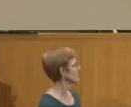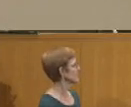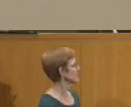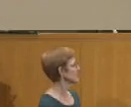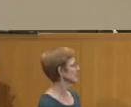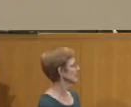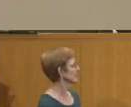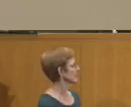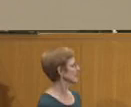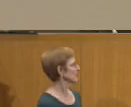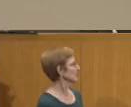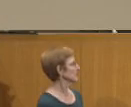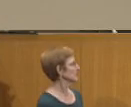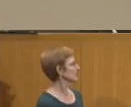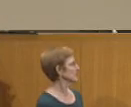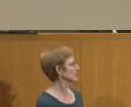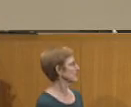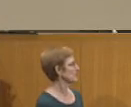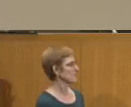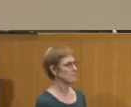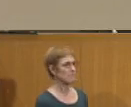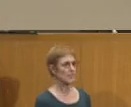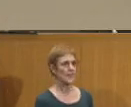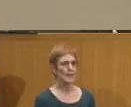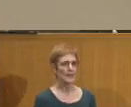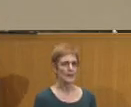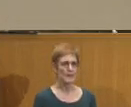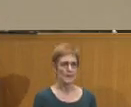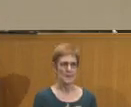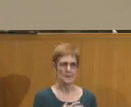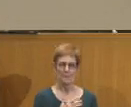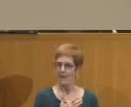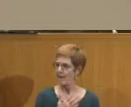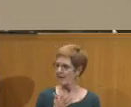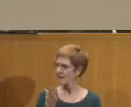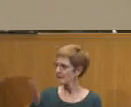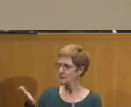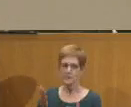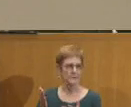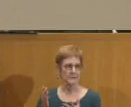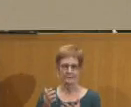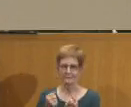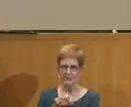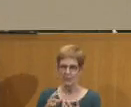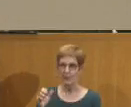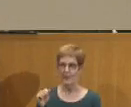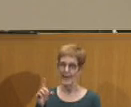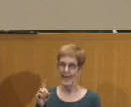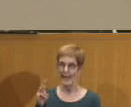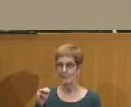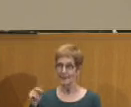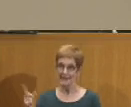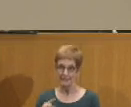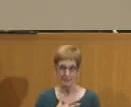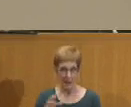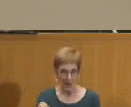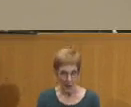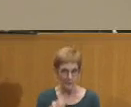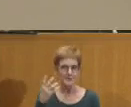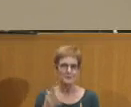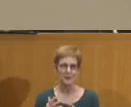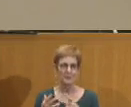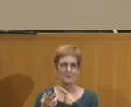always been my point to try to protect the most vulnerable, preserve the history that is there, and promote the legacy